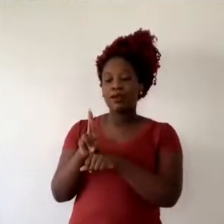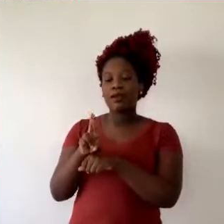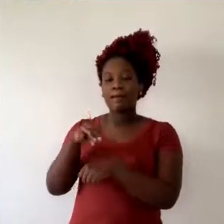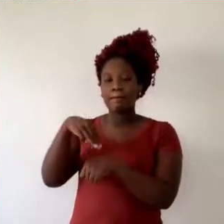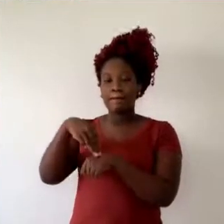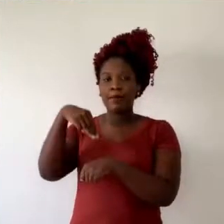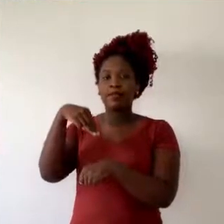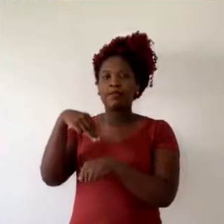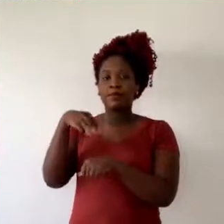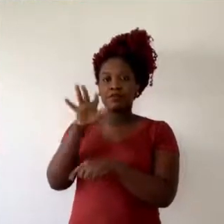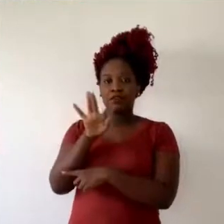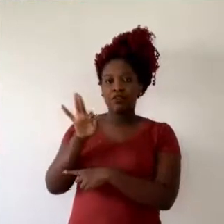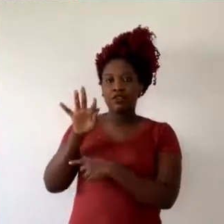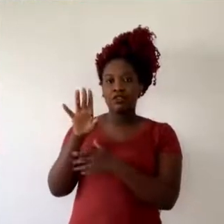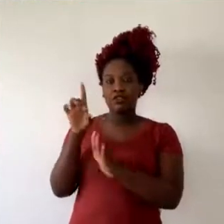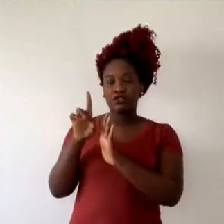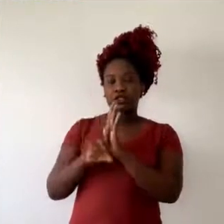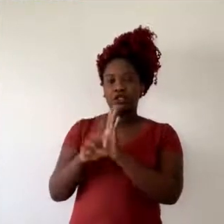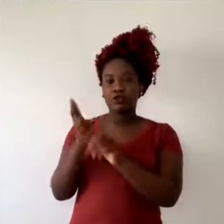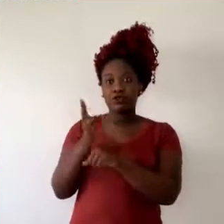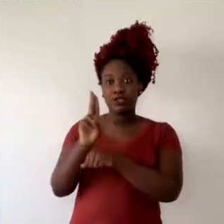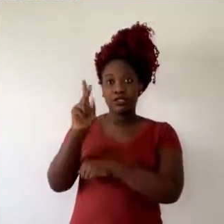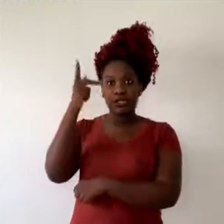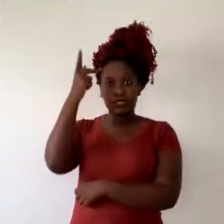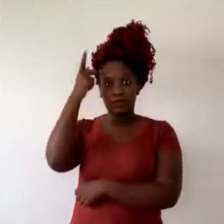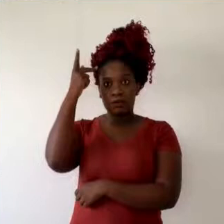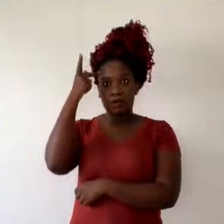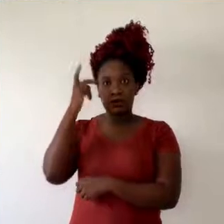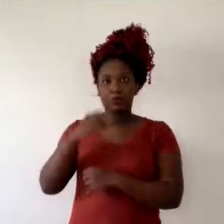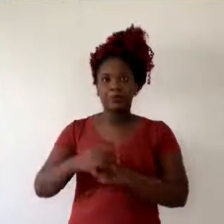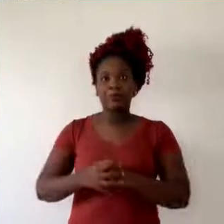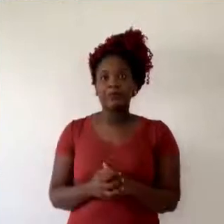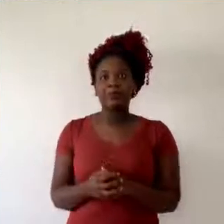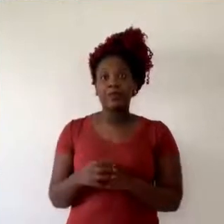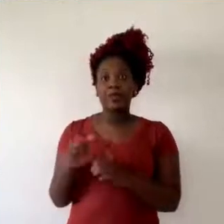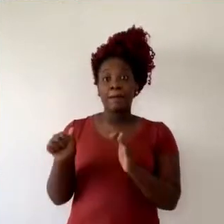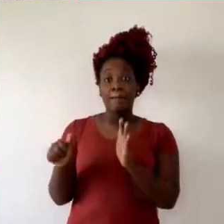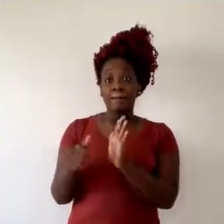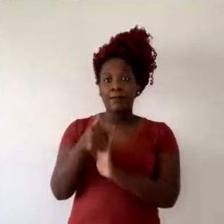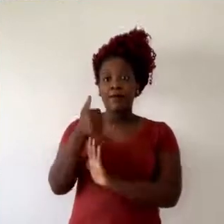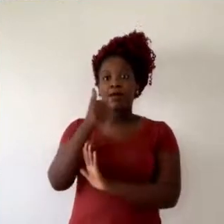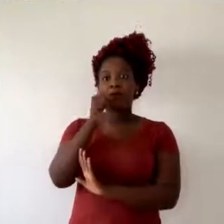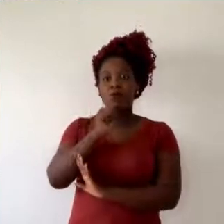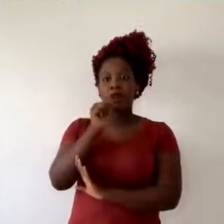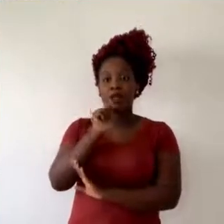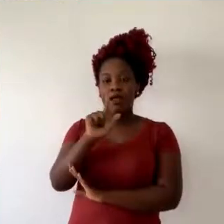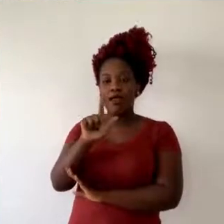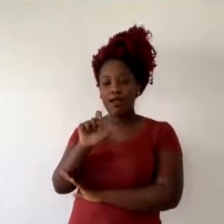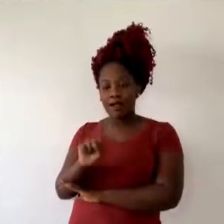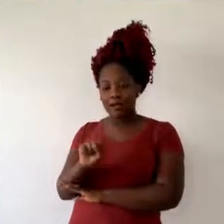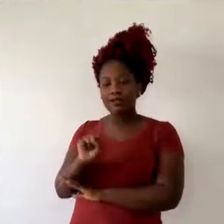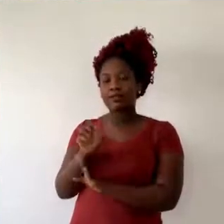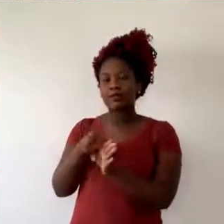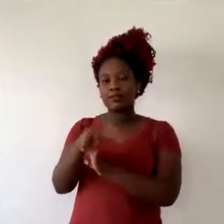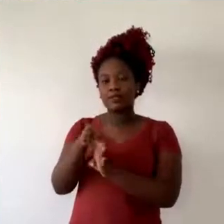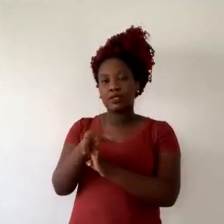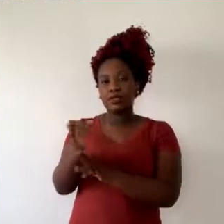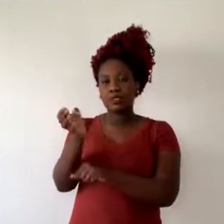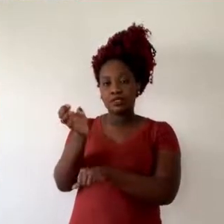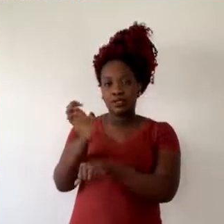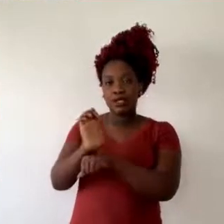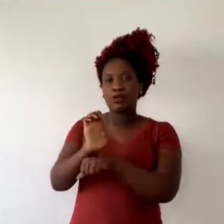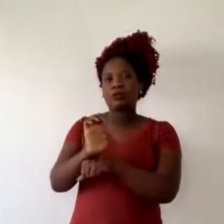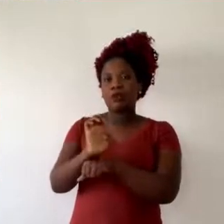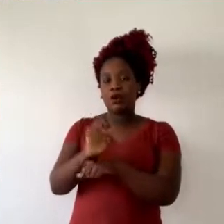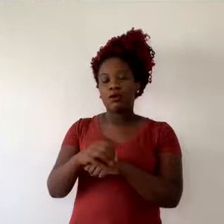Jurists. She's currently on a doctoral degree in sociology and faculty in law school